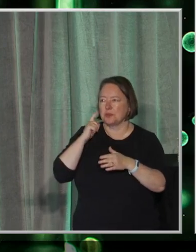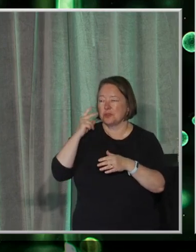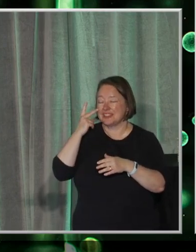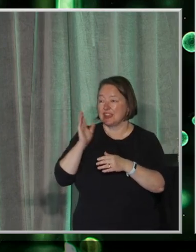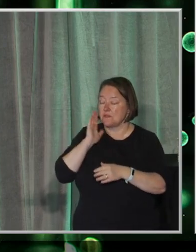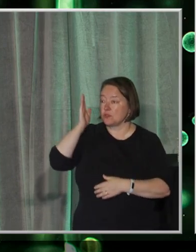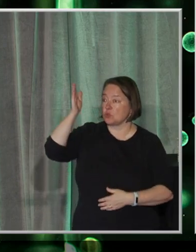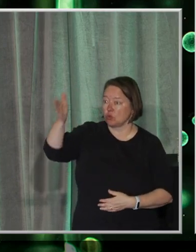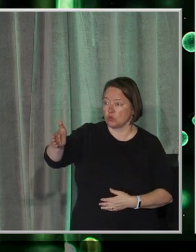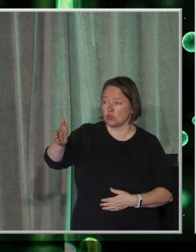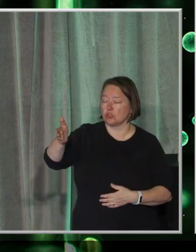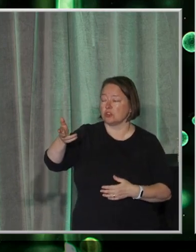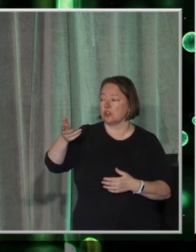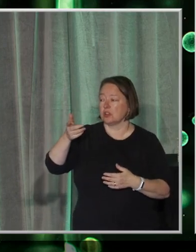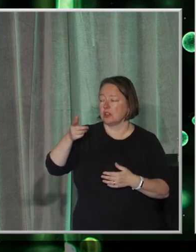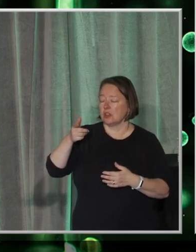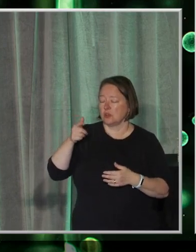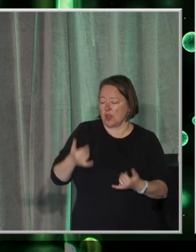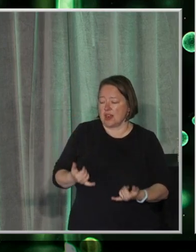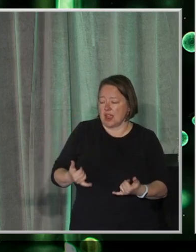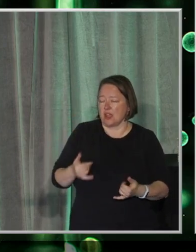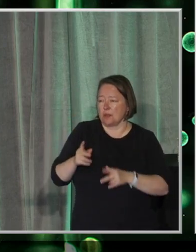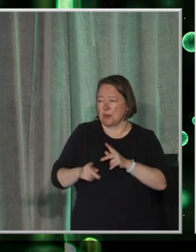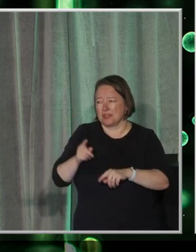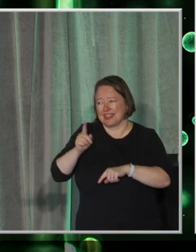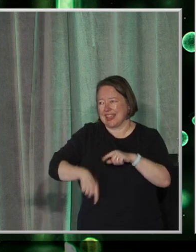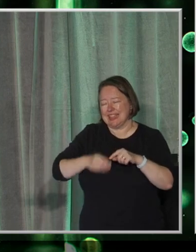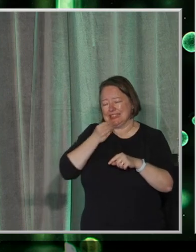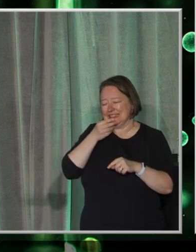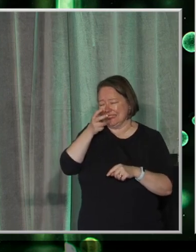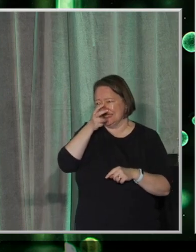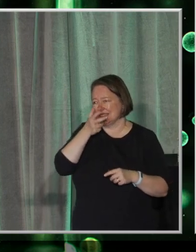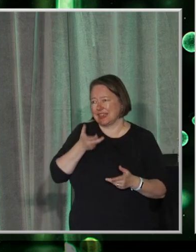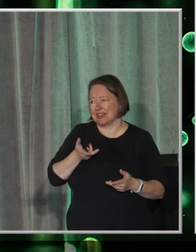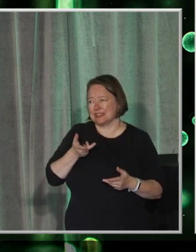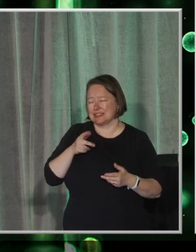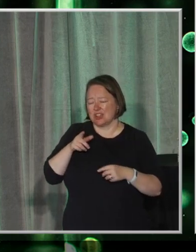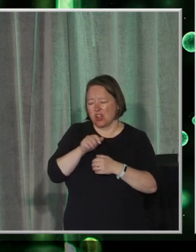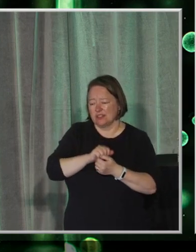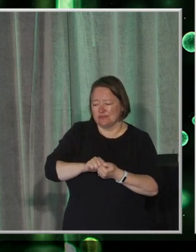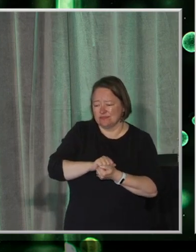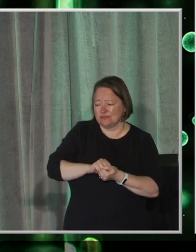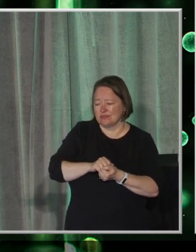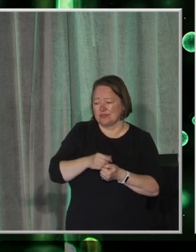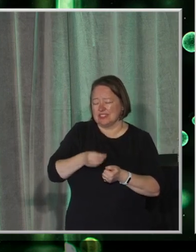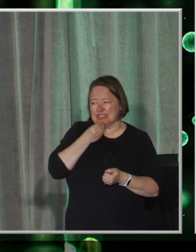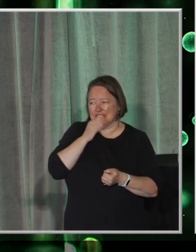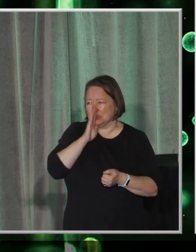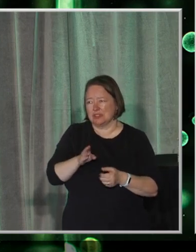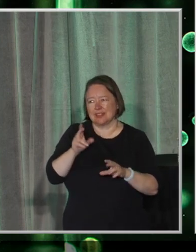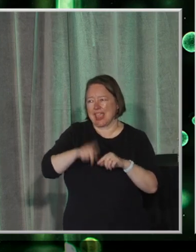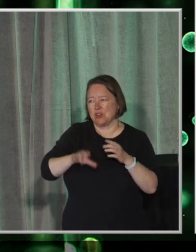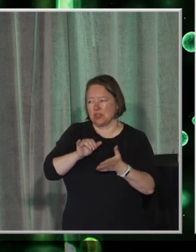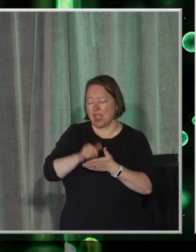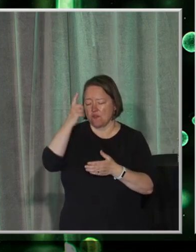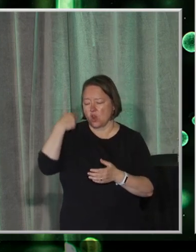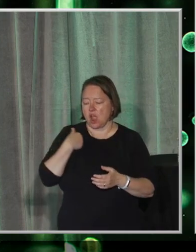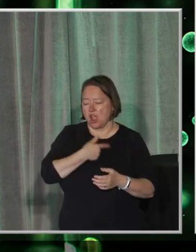future, currently there are people who cannot eat insects, like just consume them directly, they cannot do that. So for